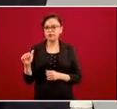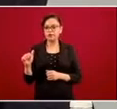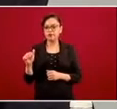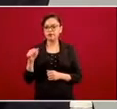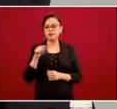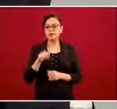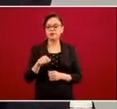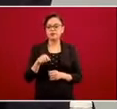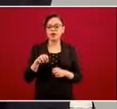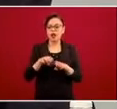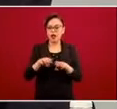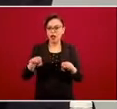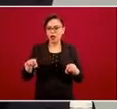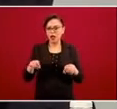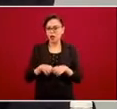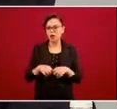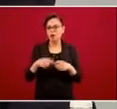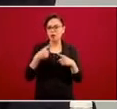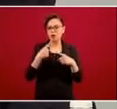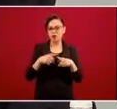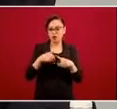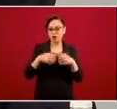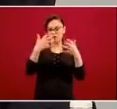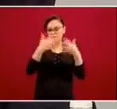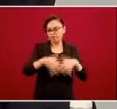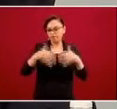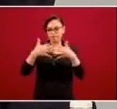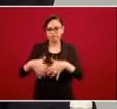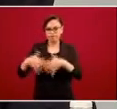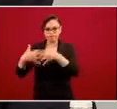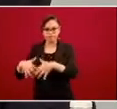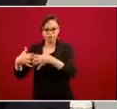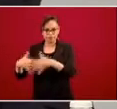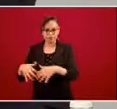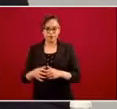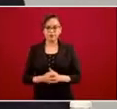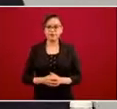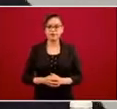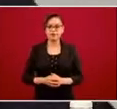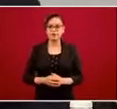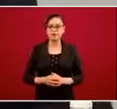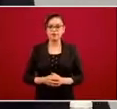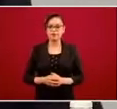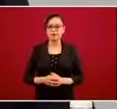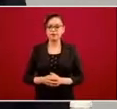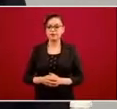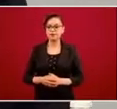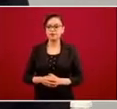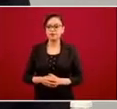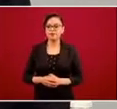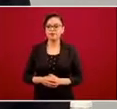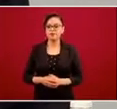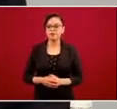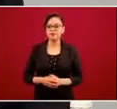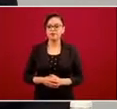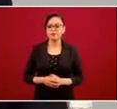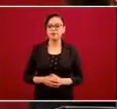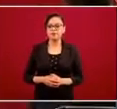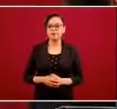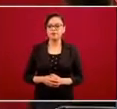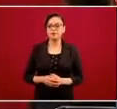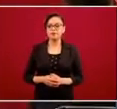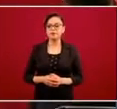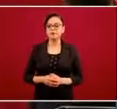processes that ought to be followed to implement them, as well as some information regarding the equipments.